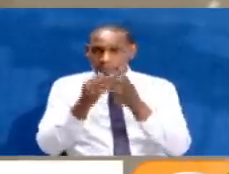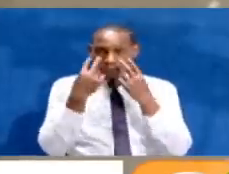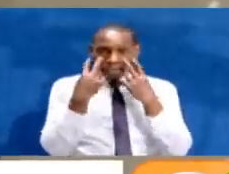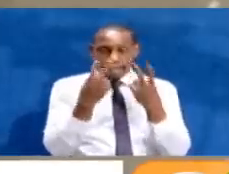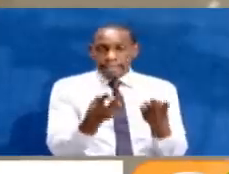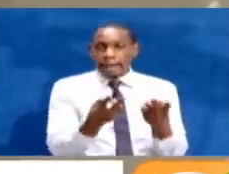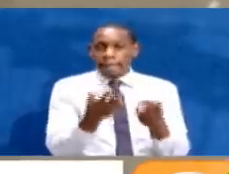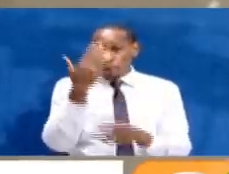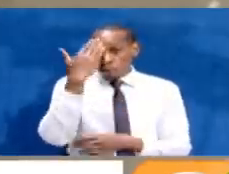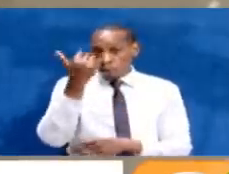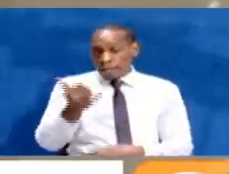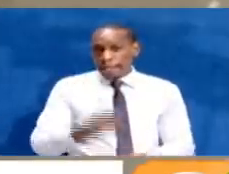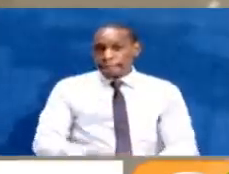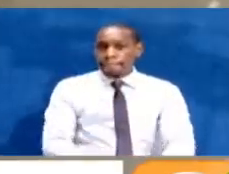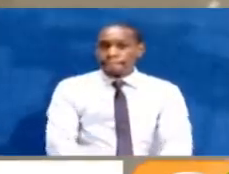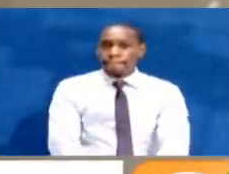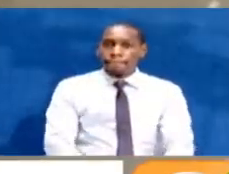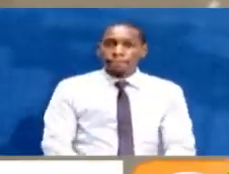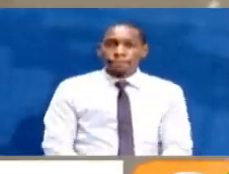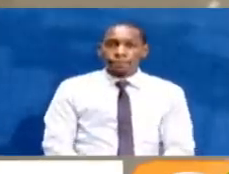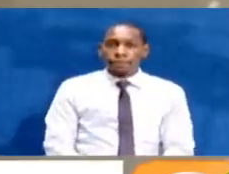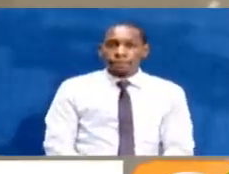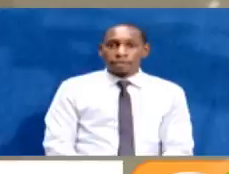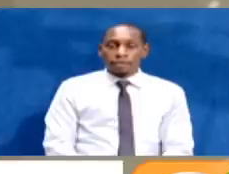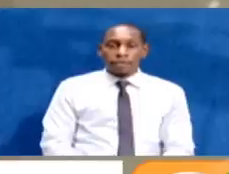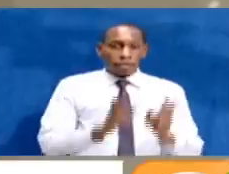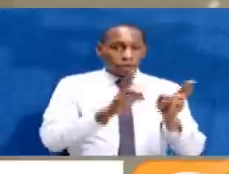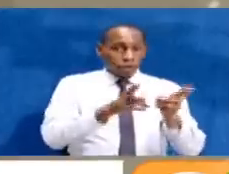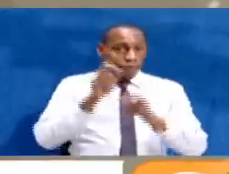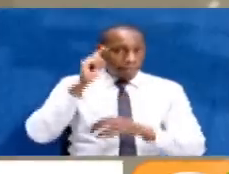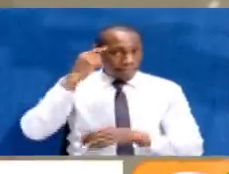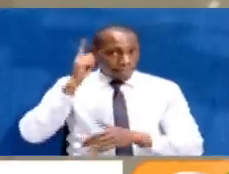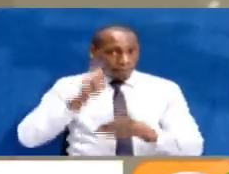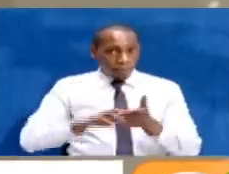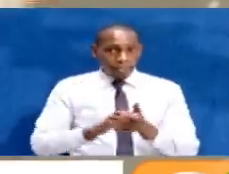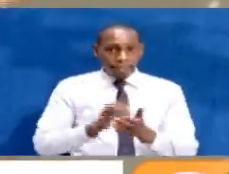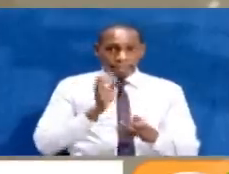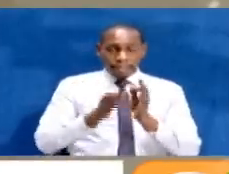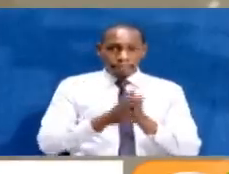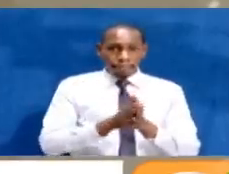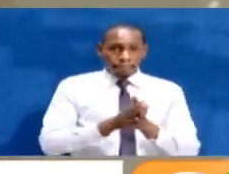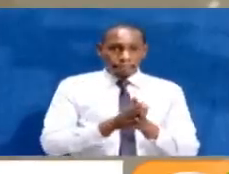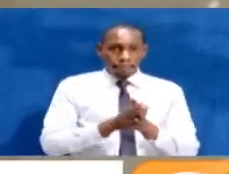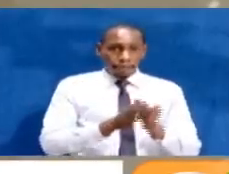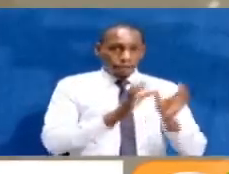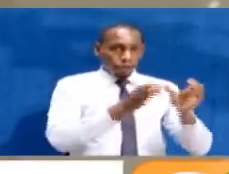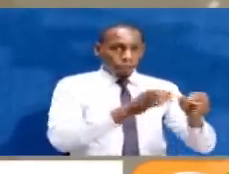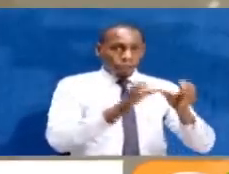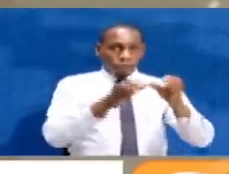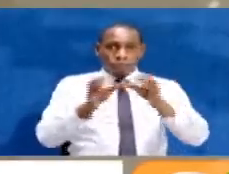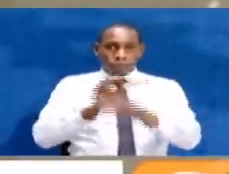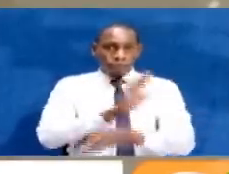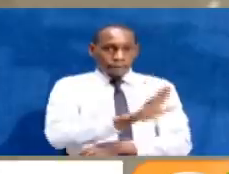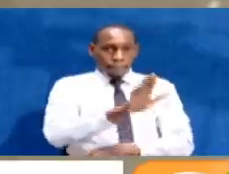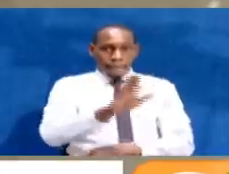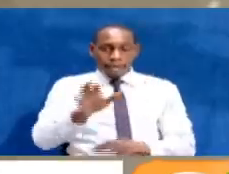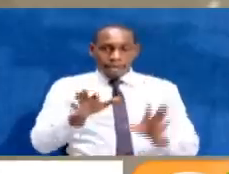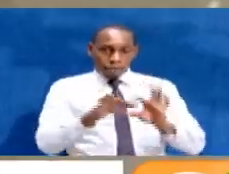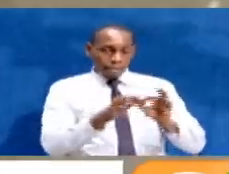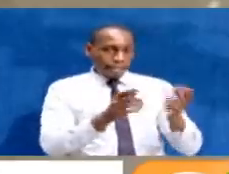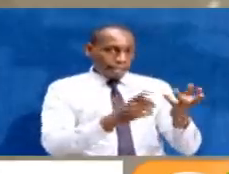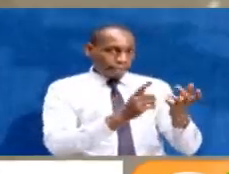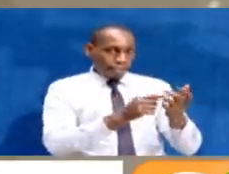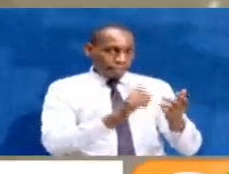look at. Because there's always this tendency to think, if A, B, C, and D unite, mm-hmm. what